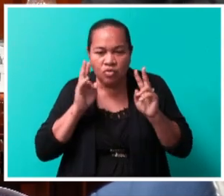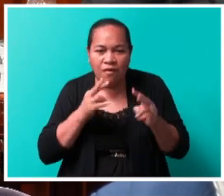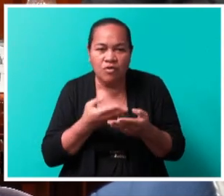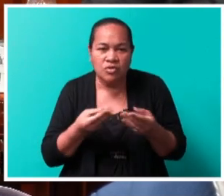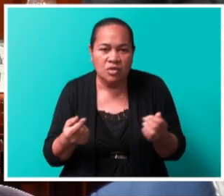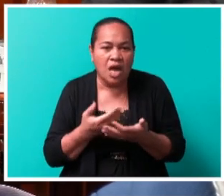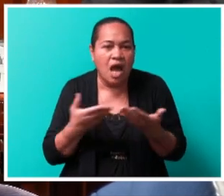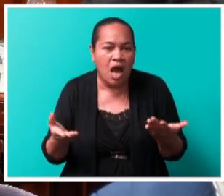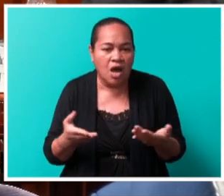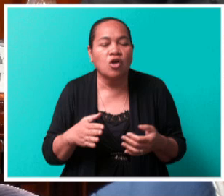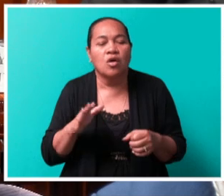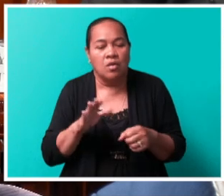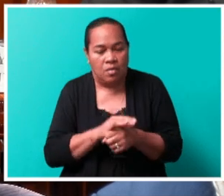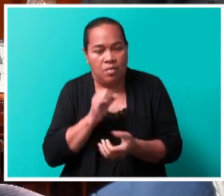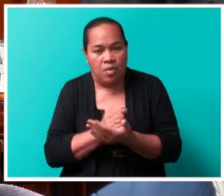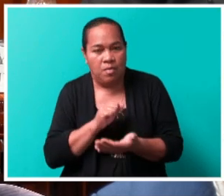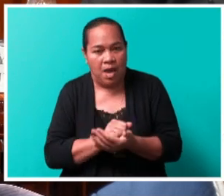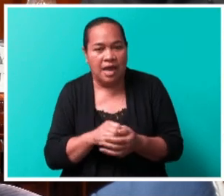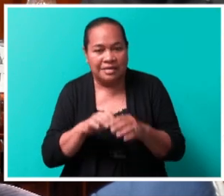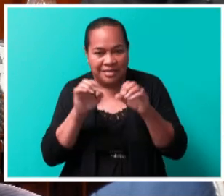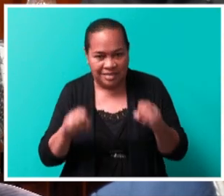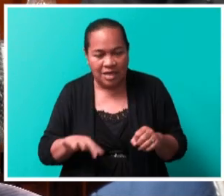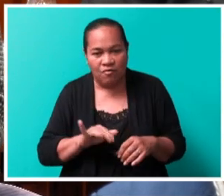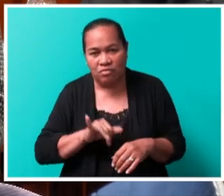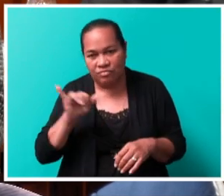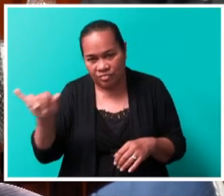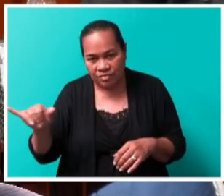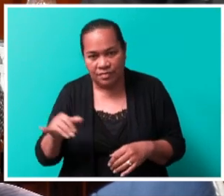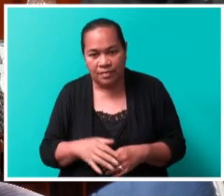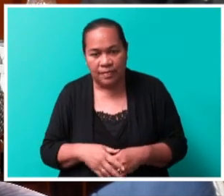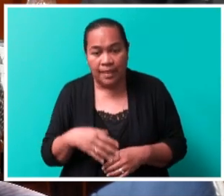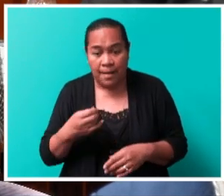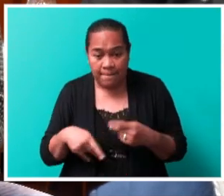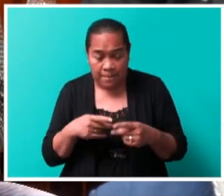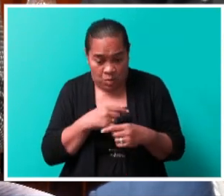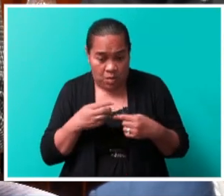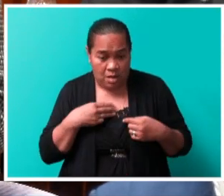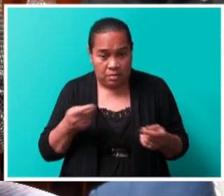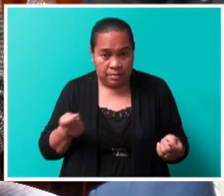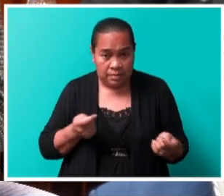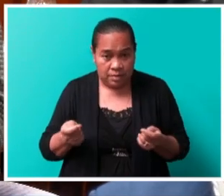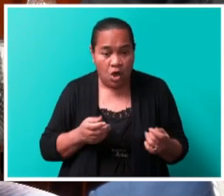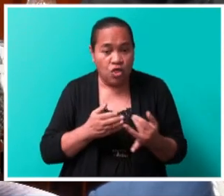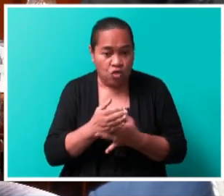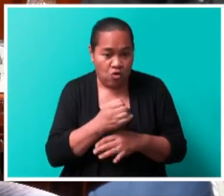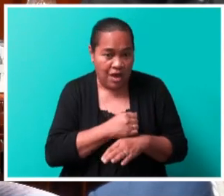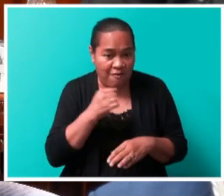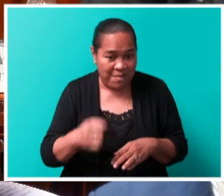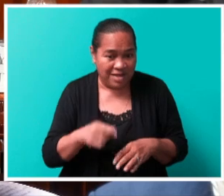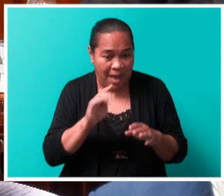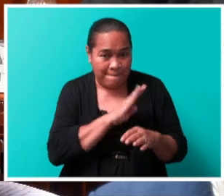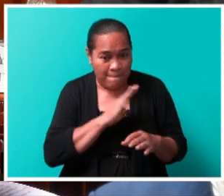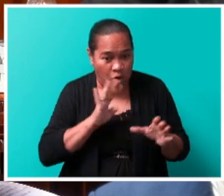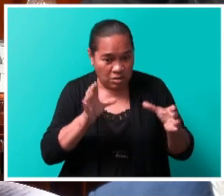national transport system. Following the necessary process, the Ministry will facilitate procurement through the Government Tender Board to